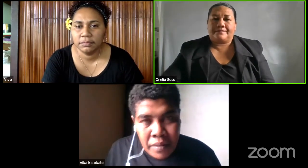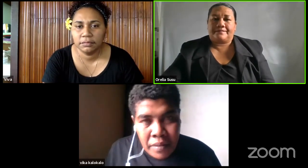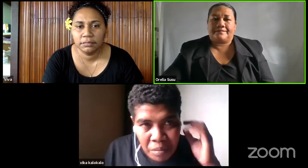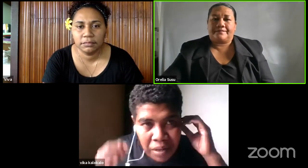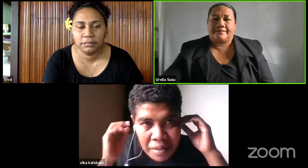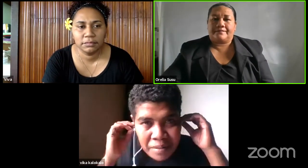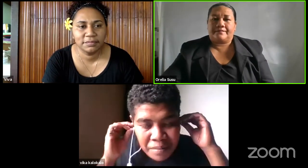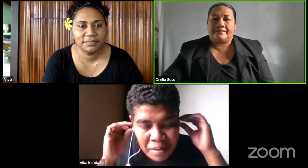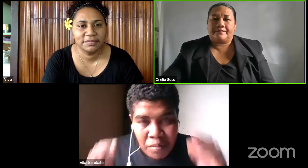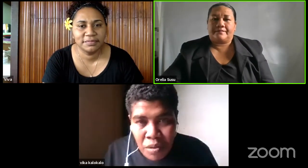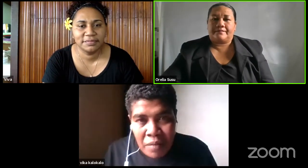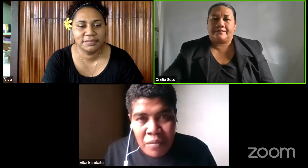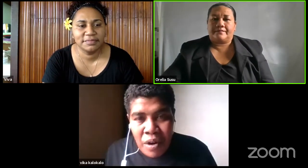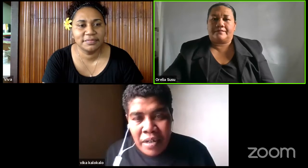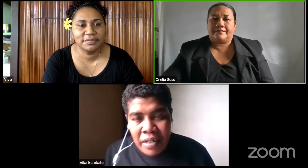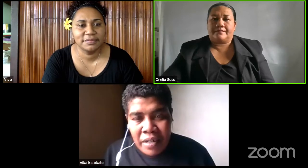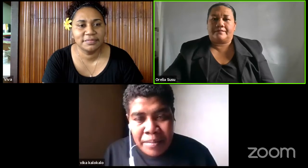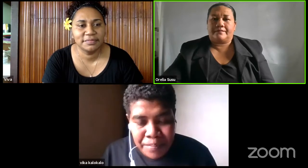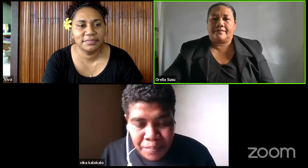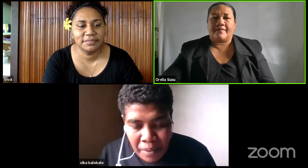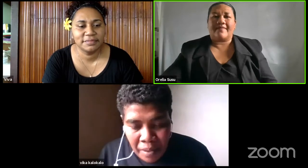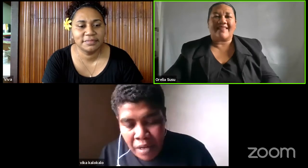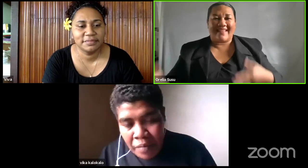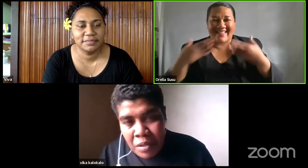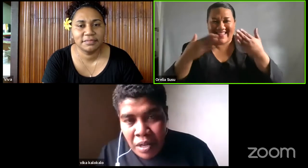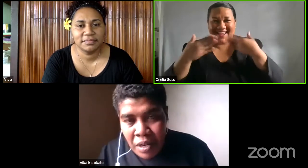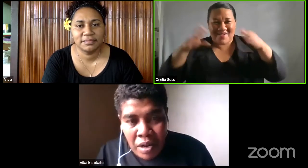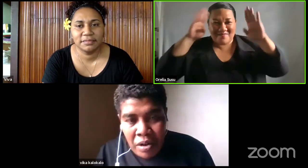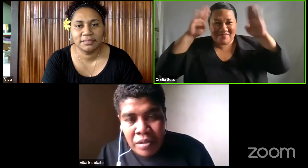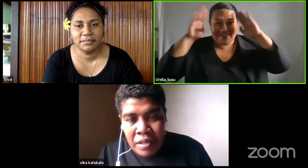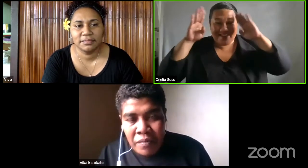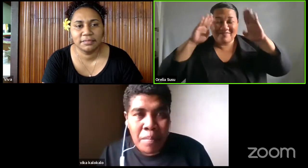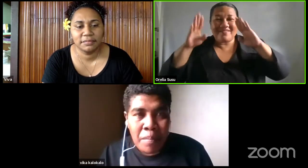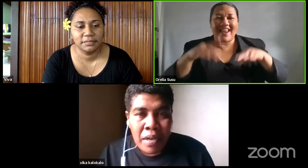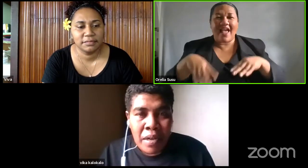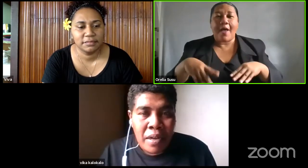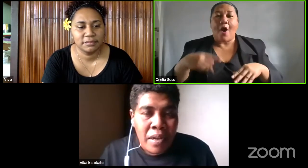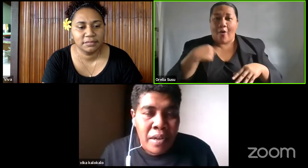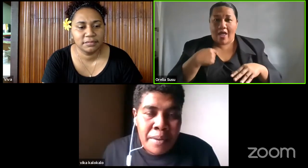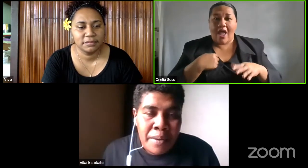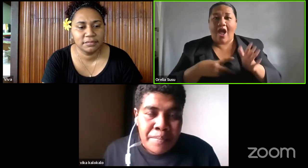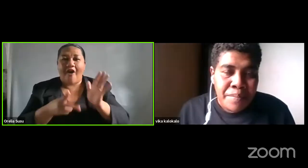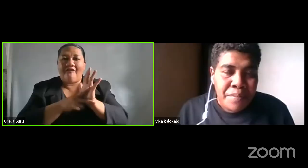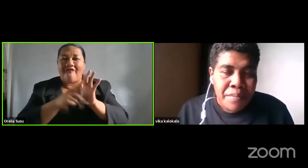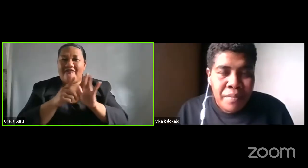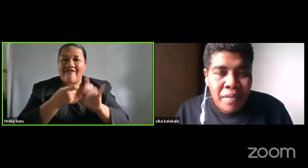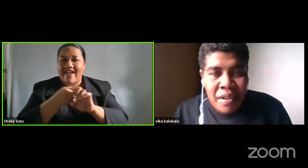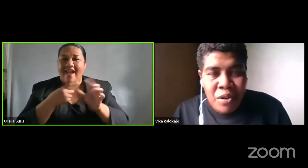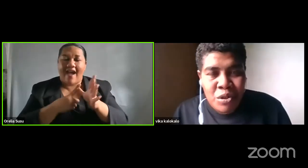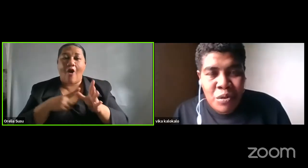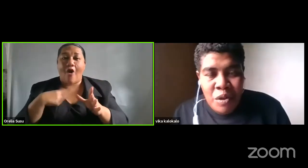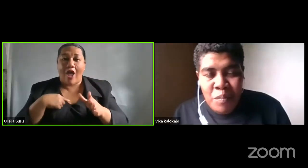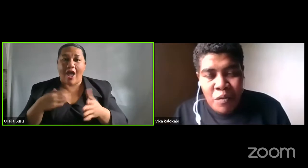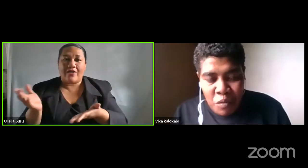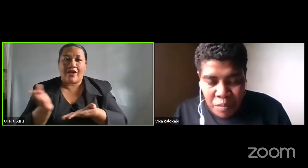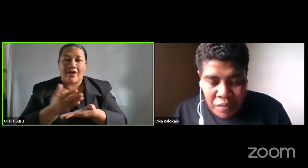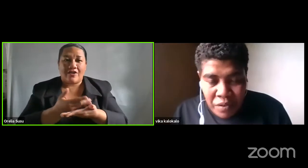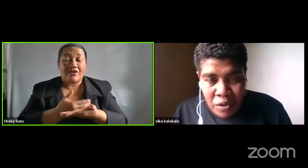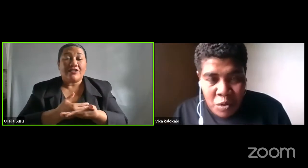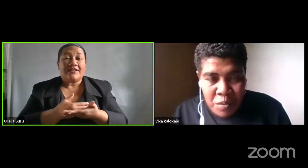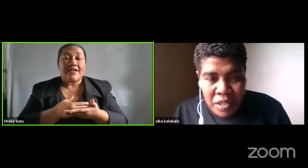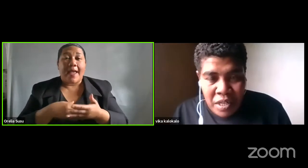Thank you, Vika. Thank Vika, everyone, my name is Vika Kalkalo, I'm a development collective member, also a focal point